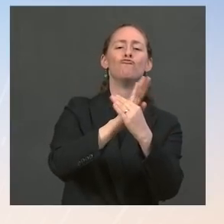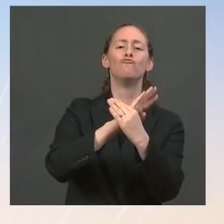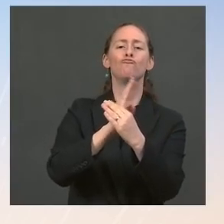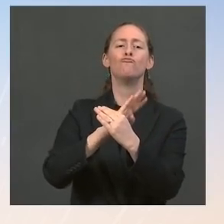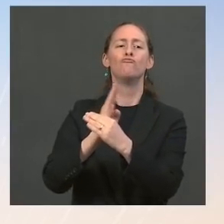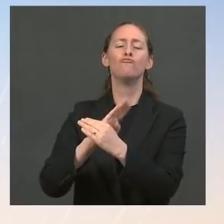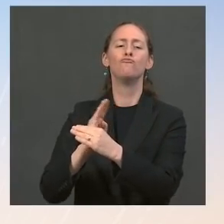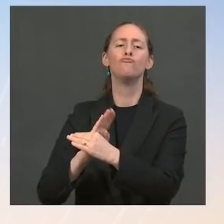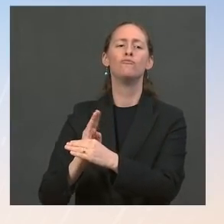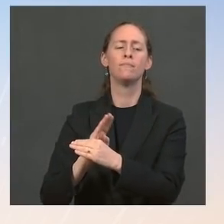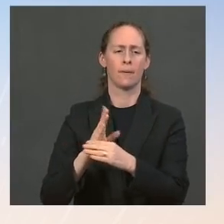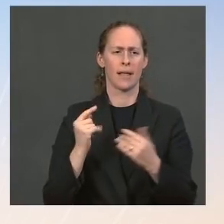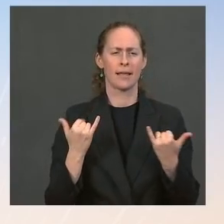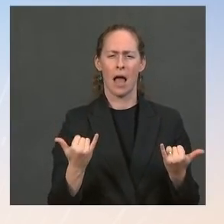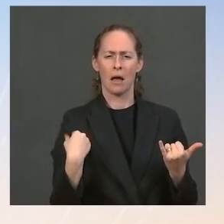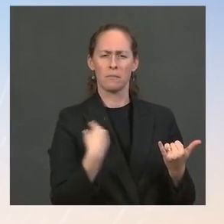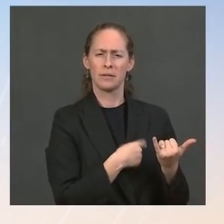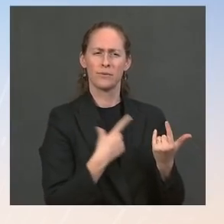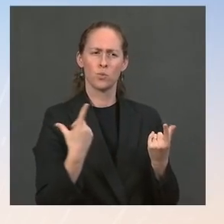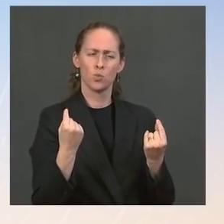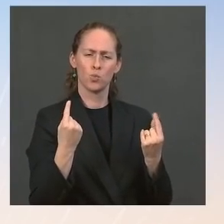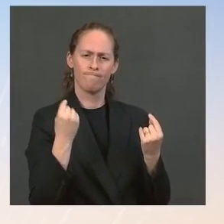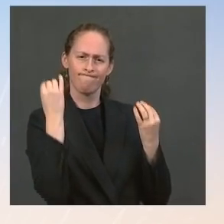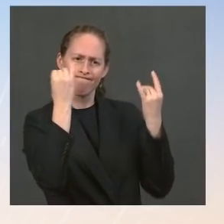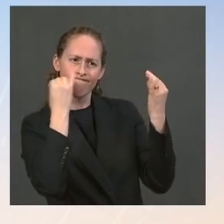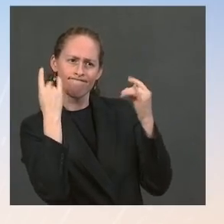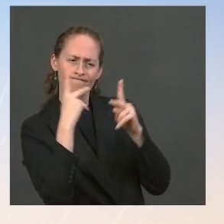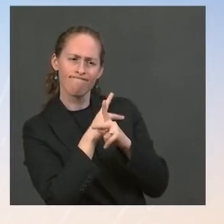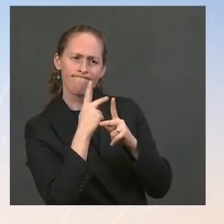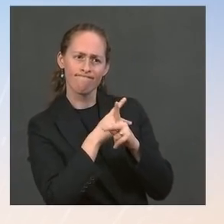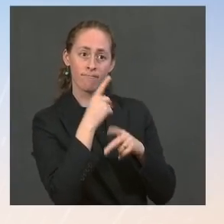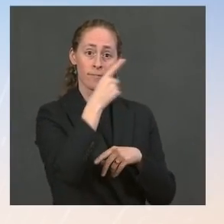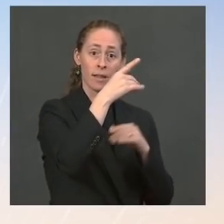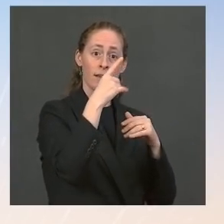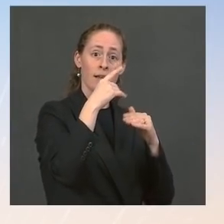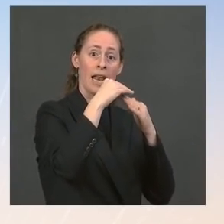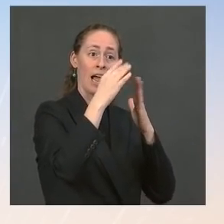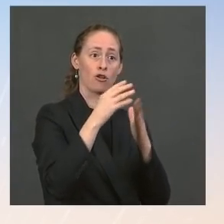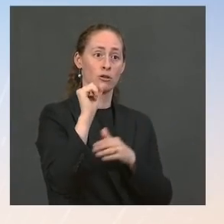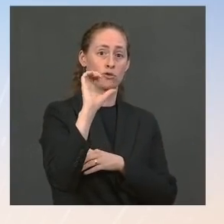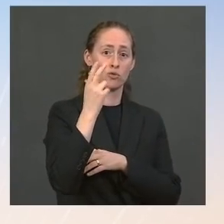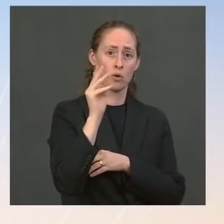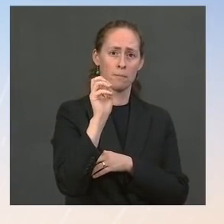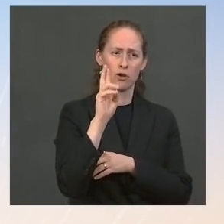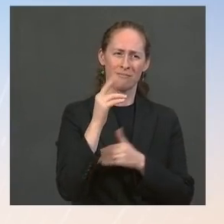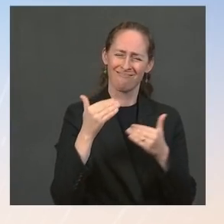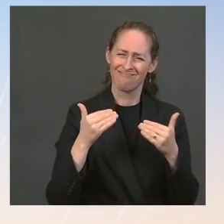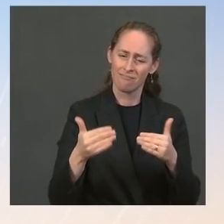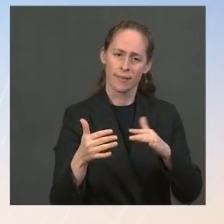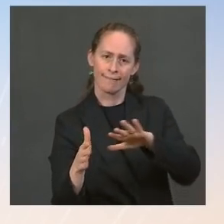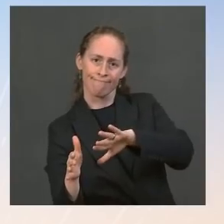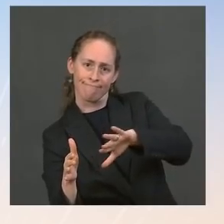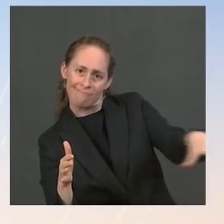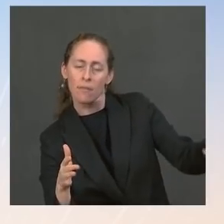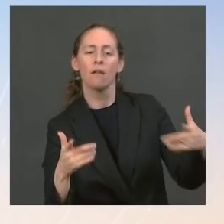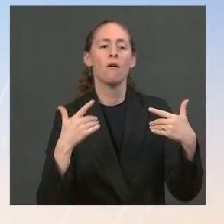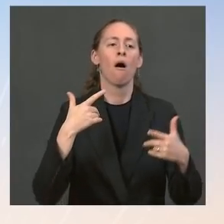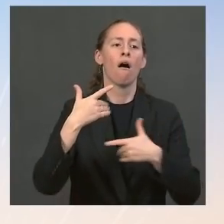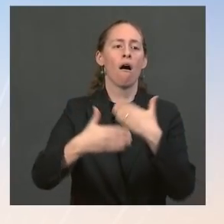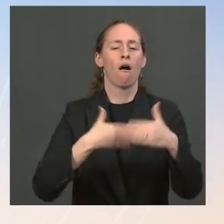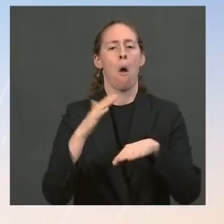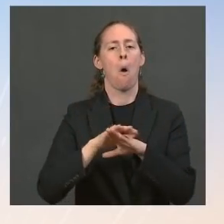own. Do it on our own. That is what Leader Schumer is working to move forward on. And obviously, as you